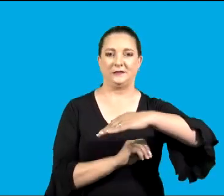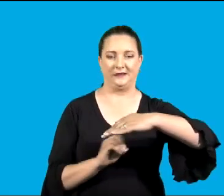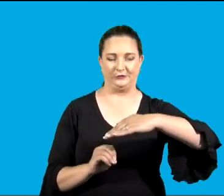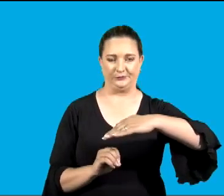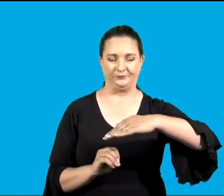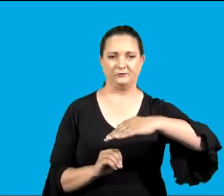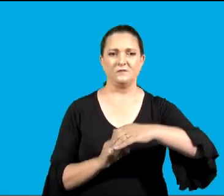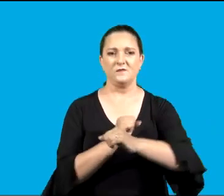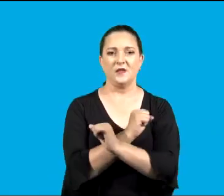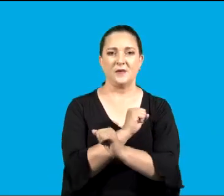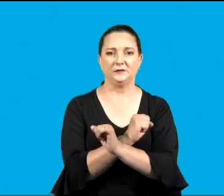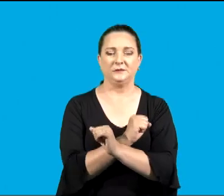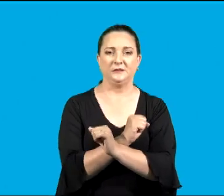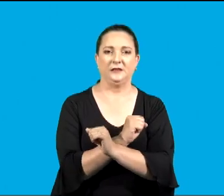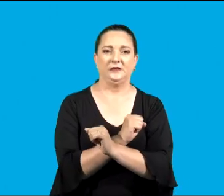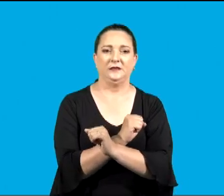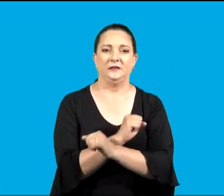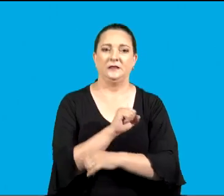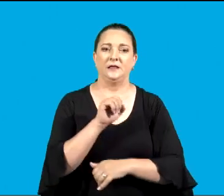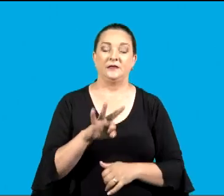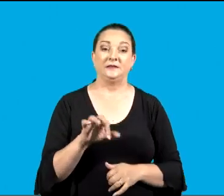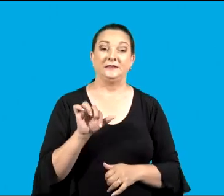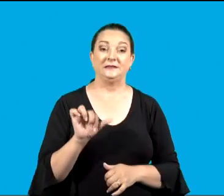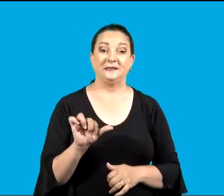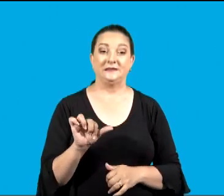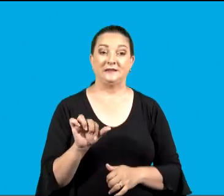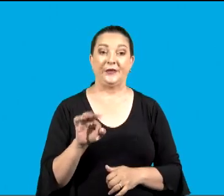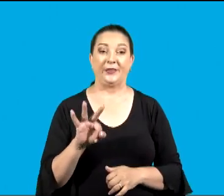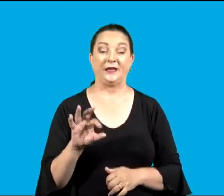entire, which is 600, multiplied by